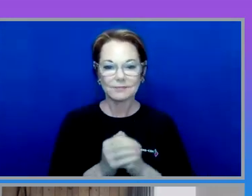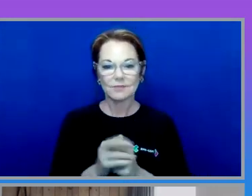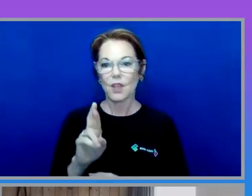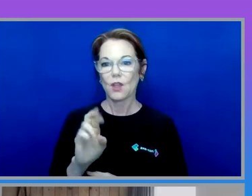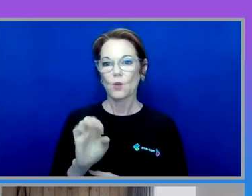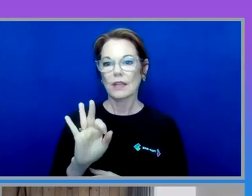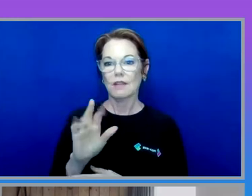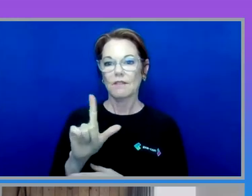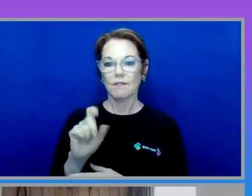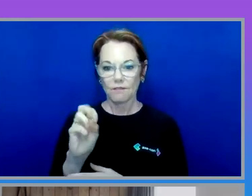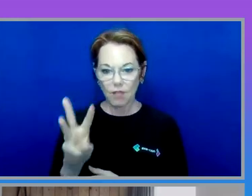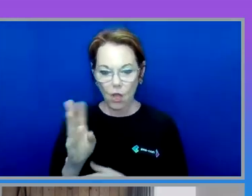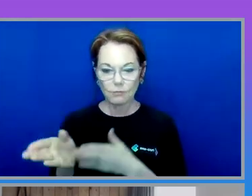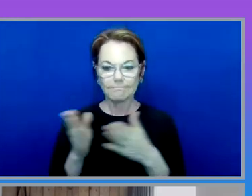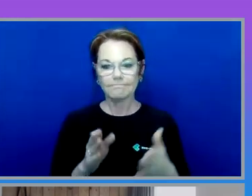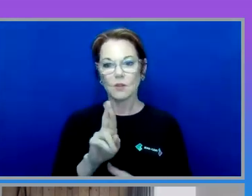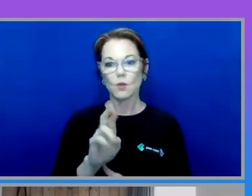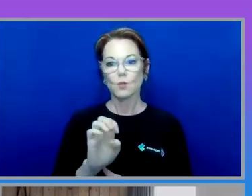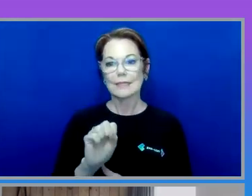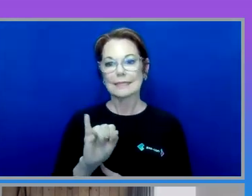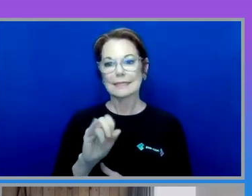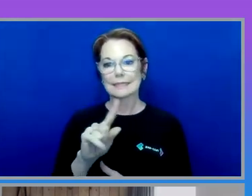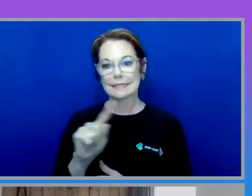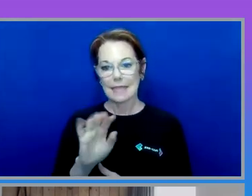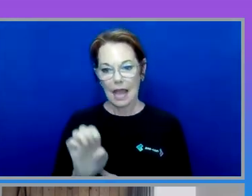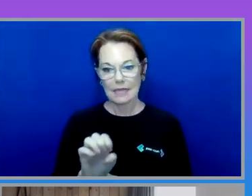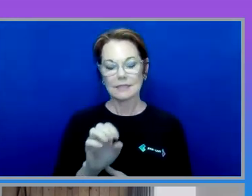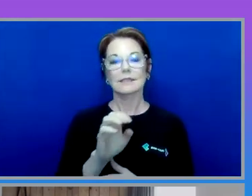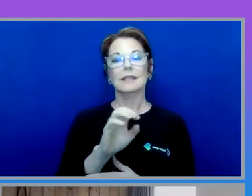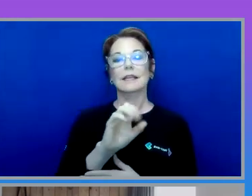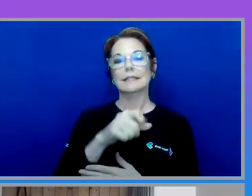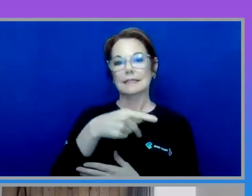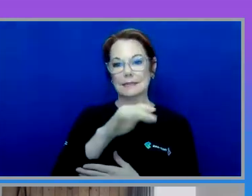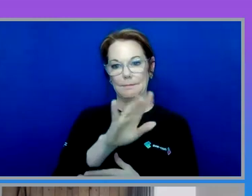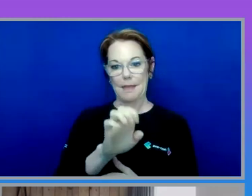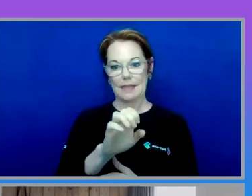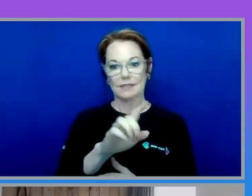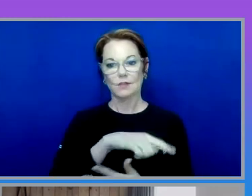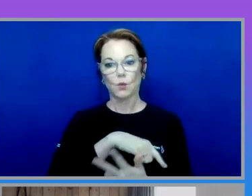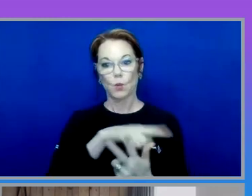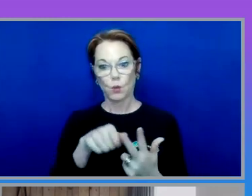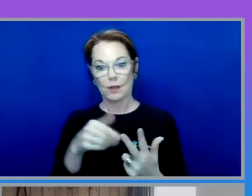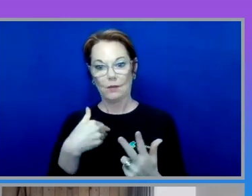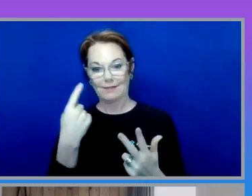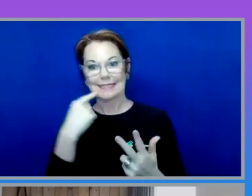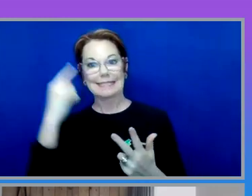Reflow, resize, and space. And by this, I mean 3 WCAG success